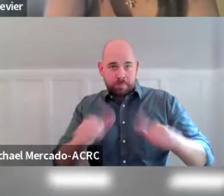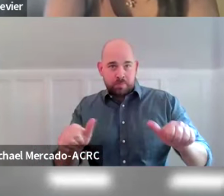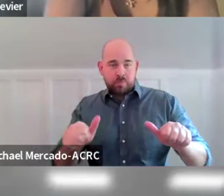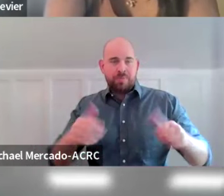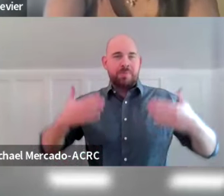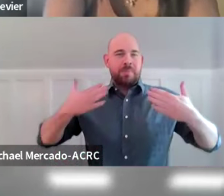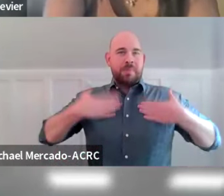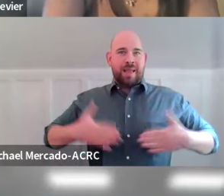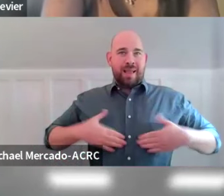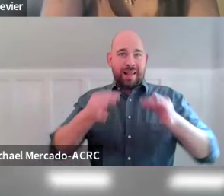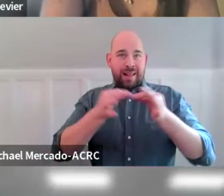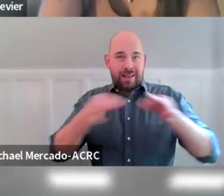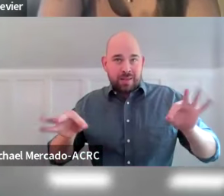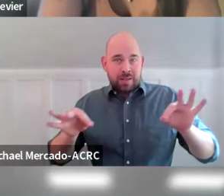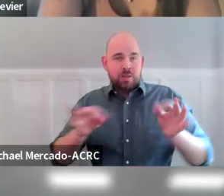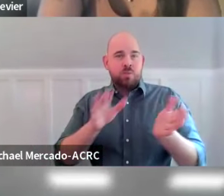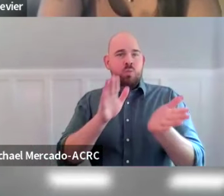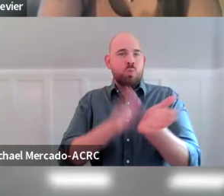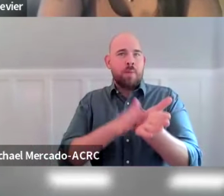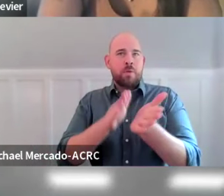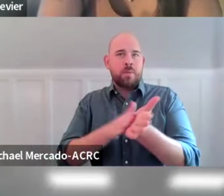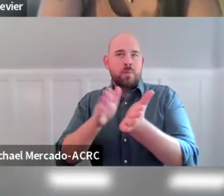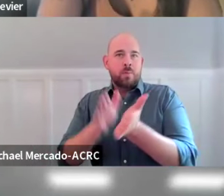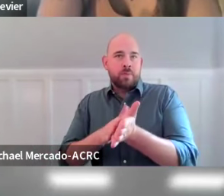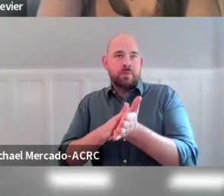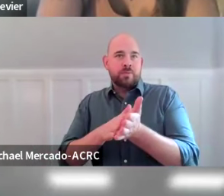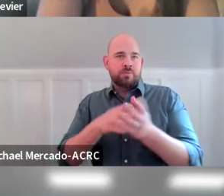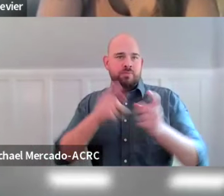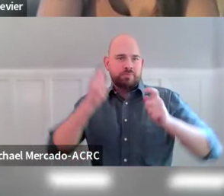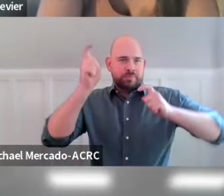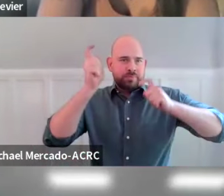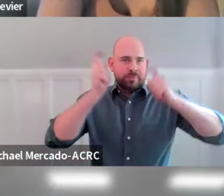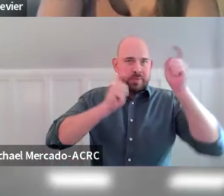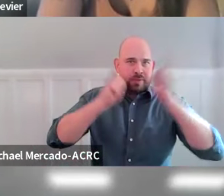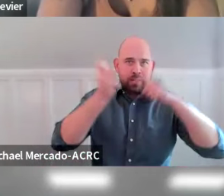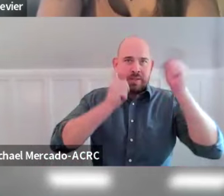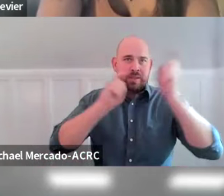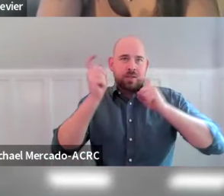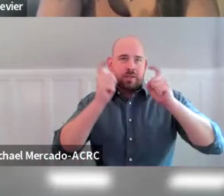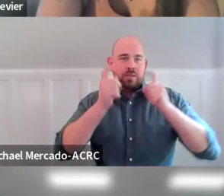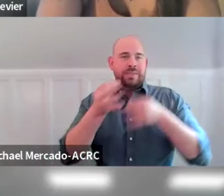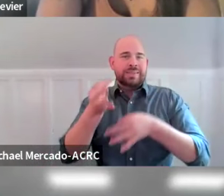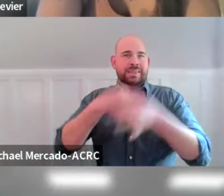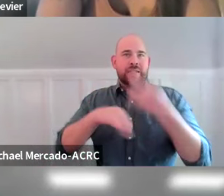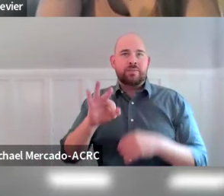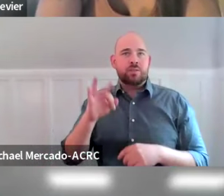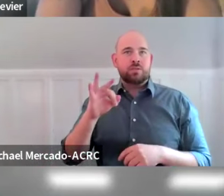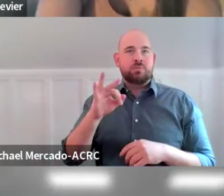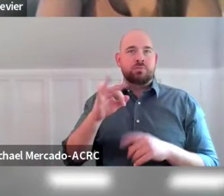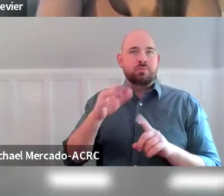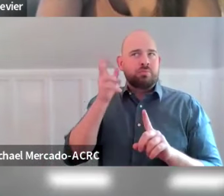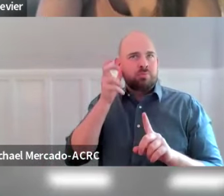performative, and it's communicating through hand shapes, body language, and using rhythm still through